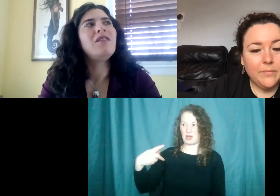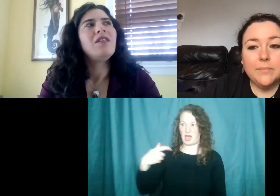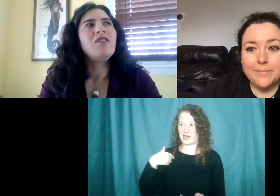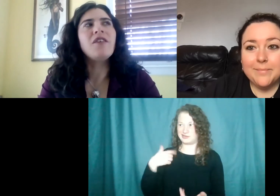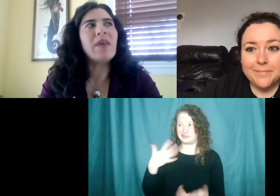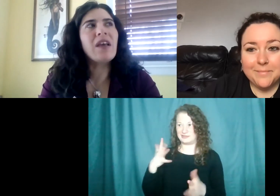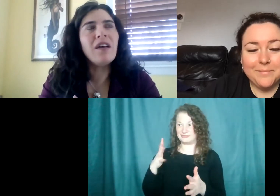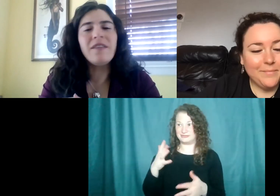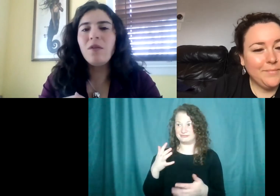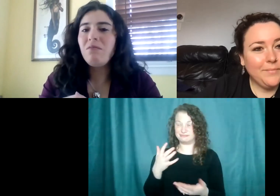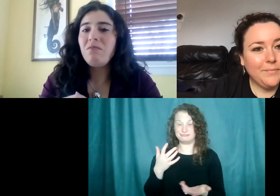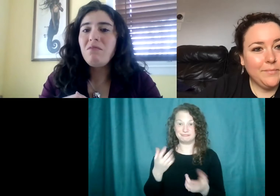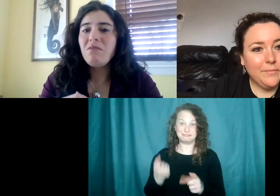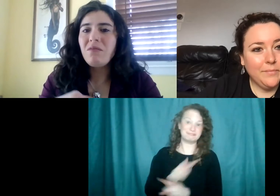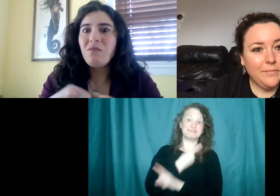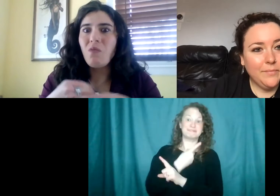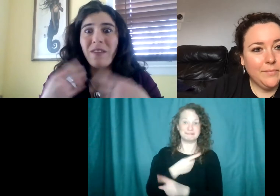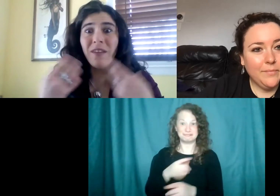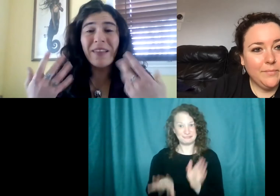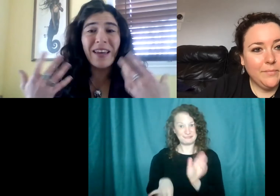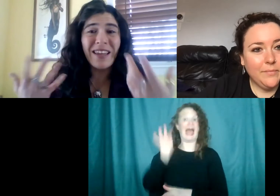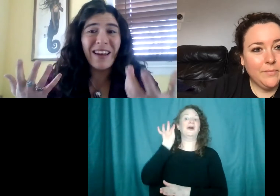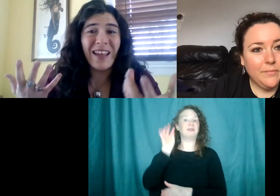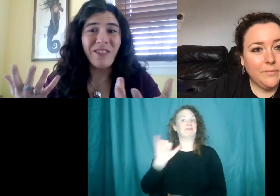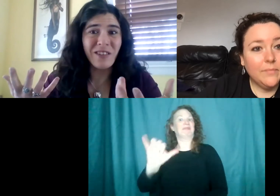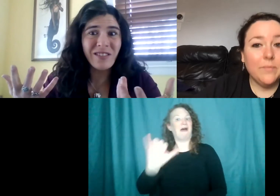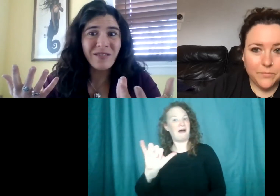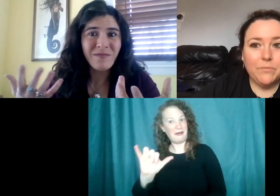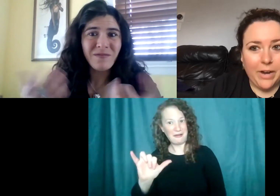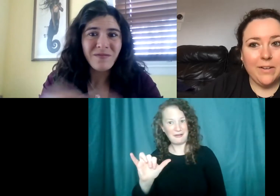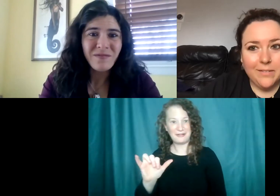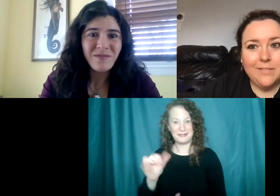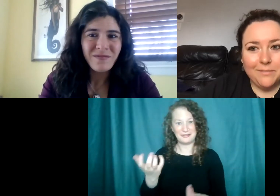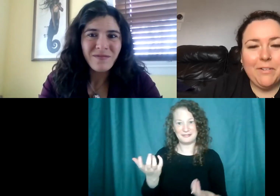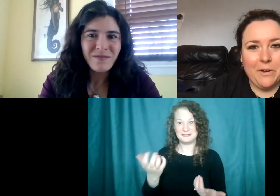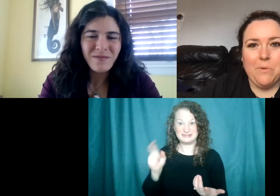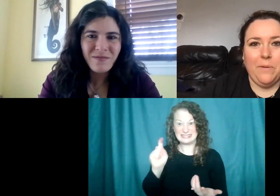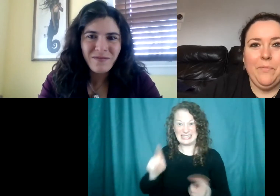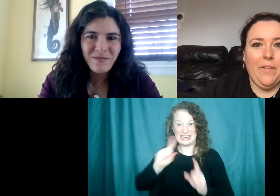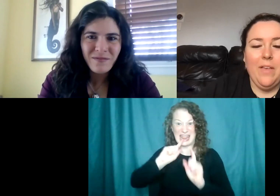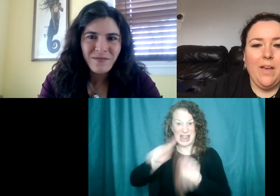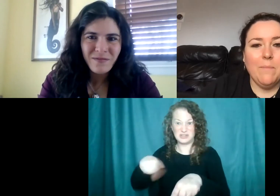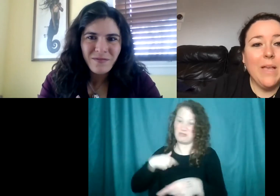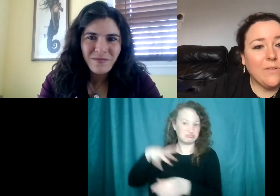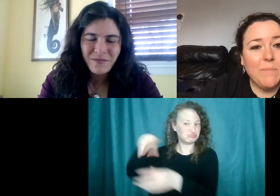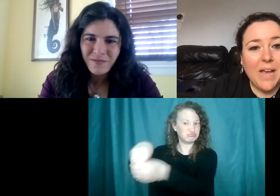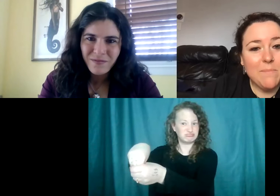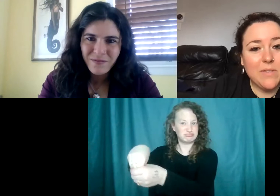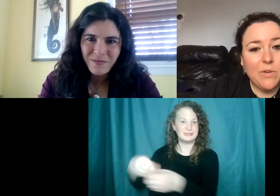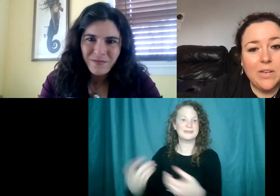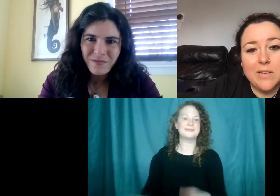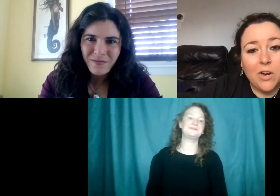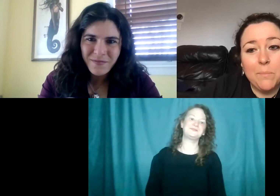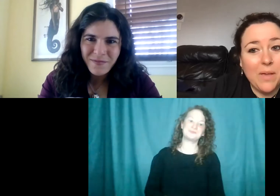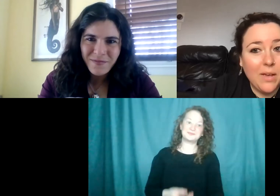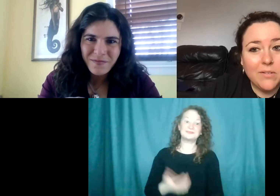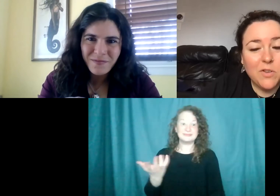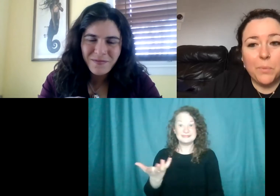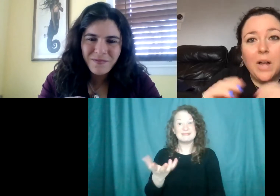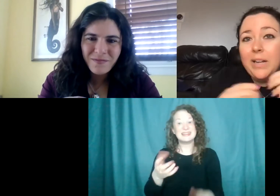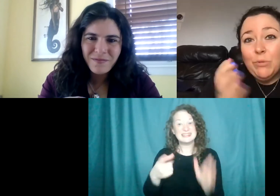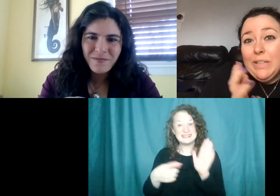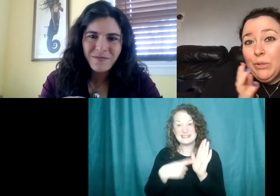upon just because it was something that needed answers. Right. Very cool. Yeah, so sometimes you can start